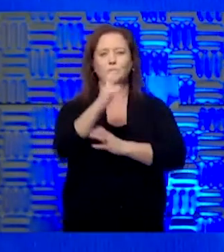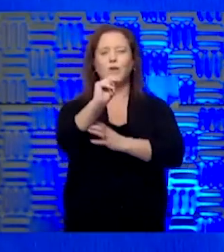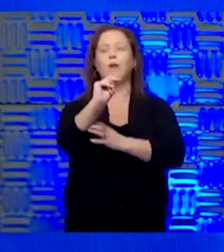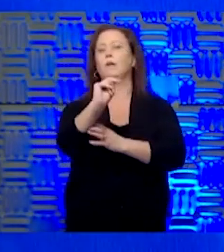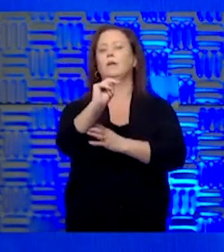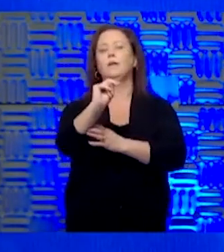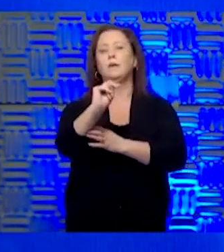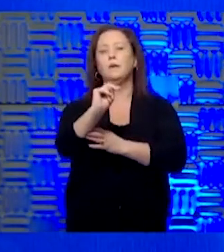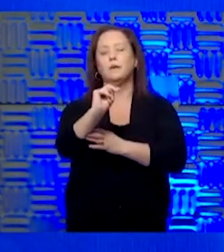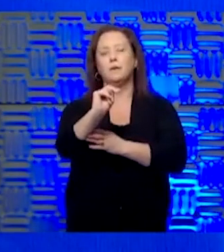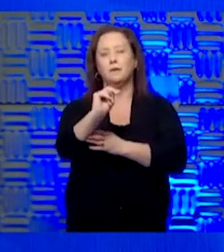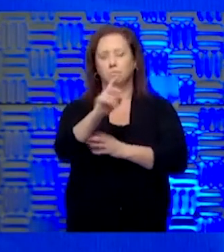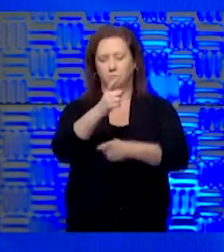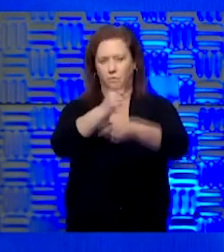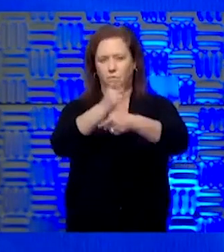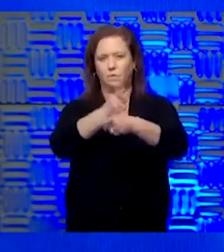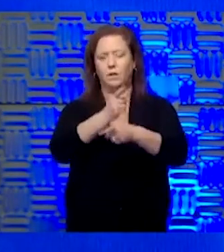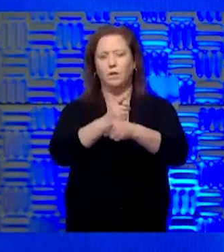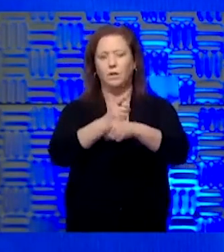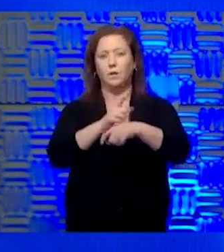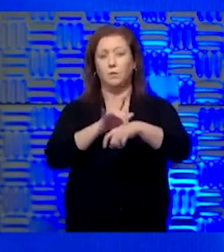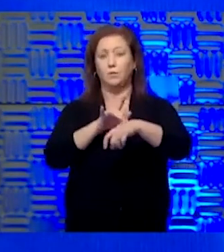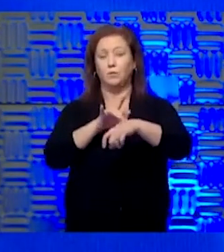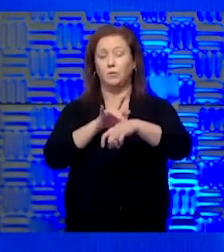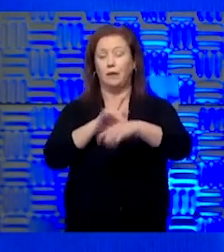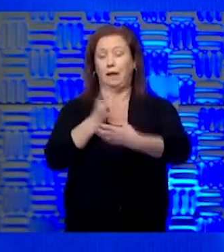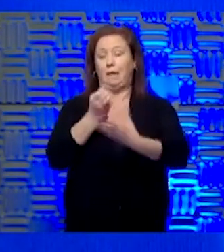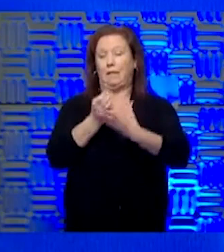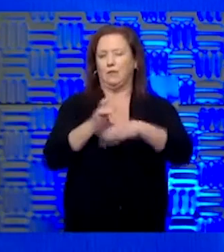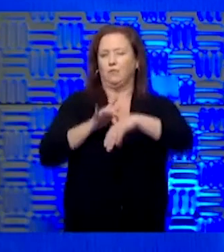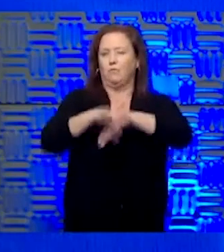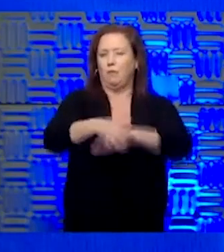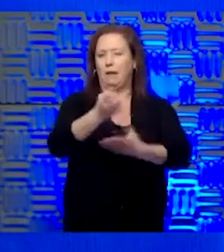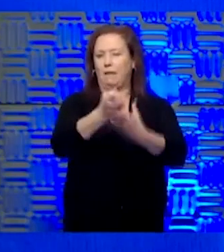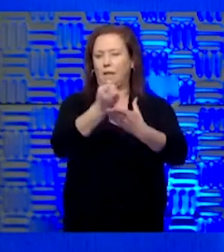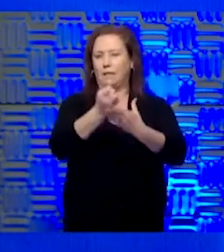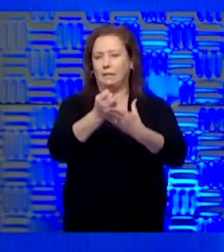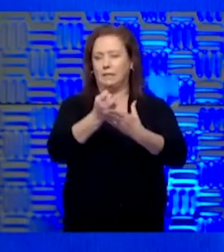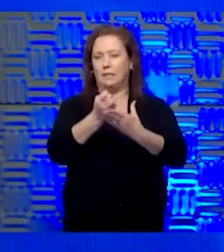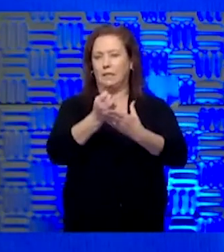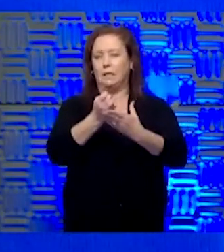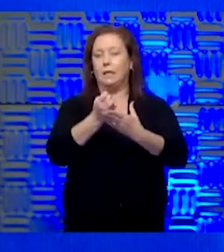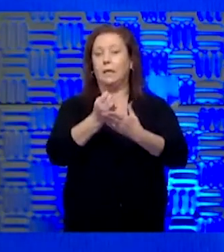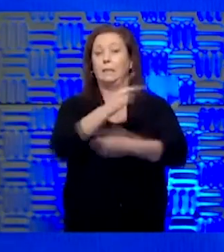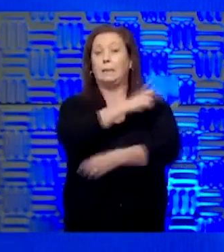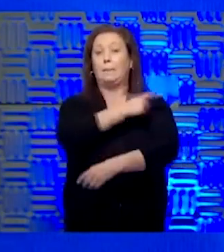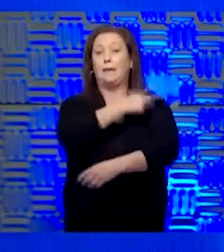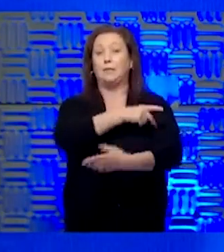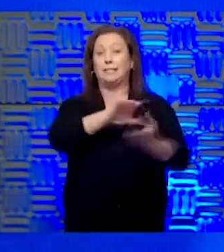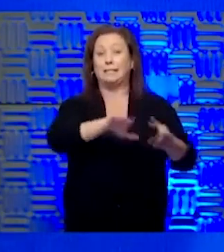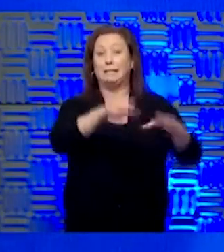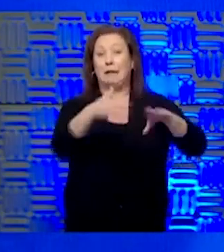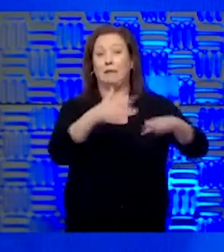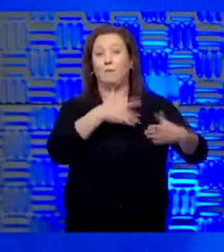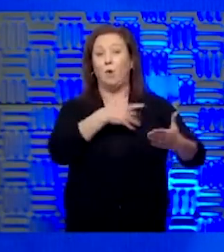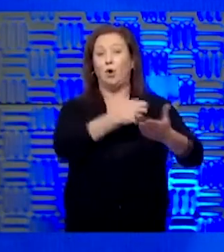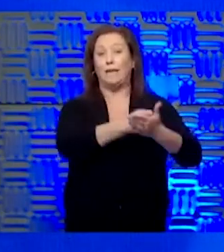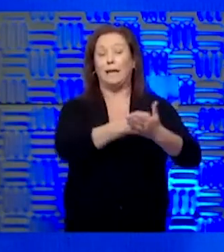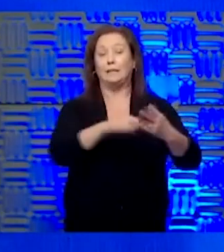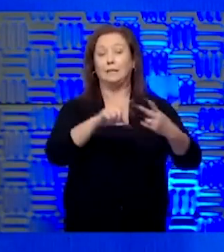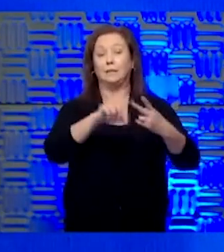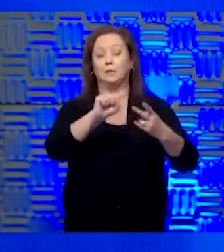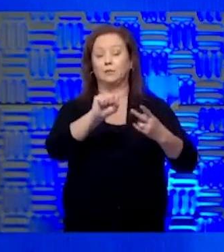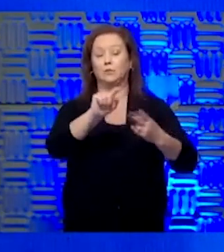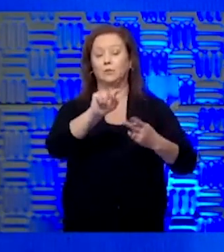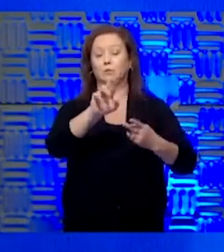it. So I think that's right. There's actually early evidence out there that says that the number of patients dying from heart attacks and strokes has gone